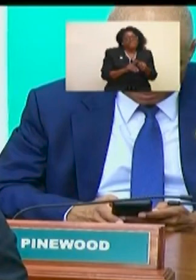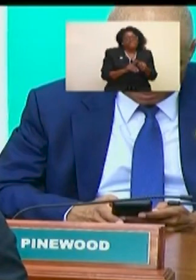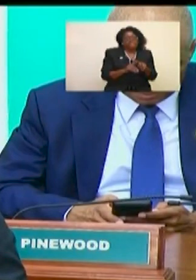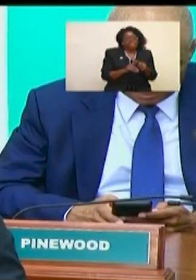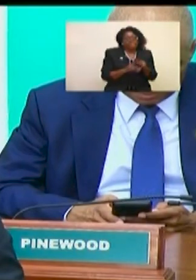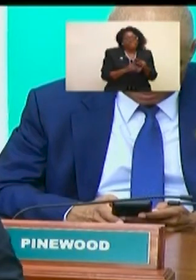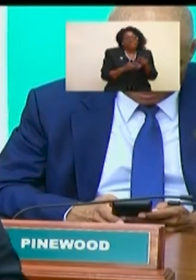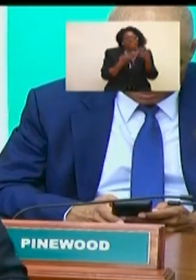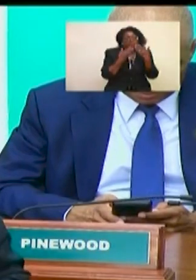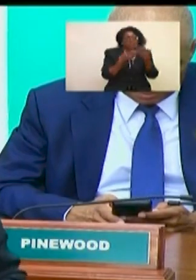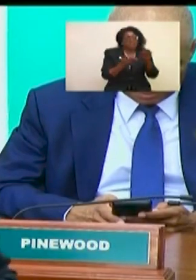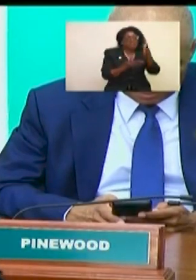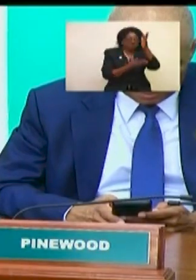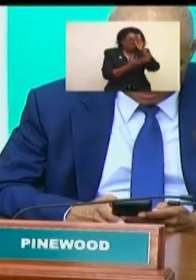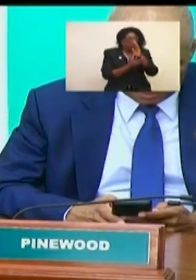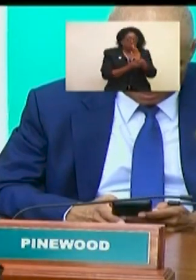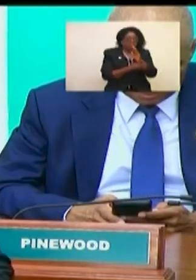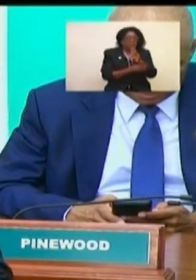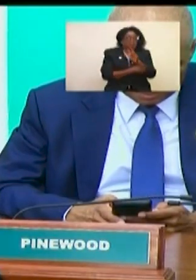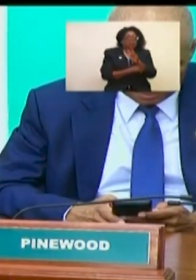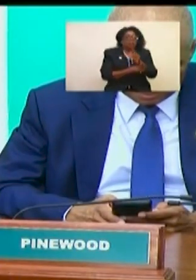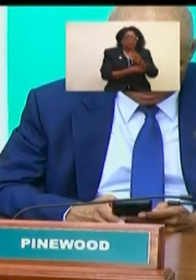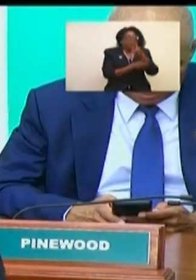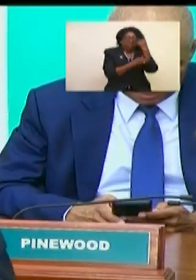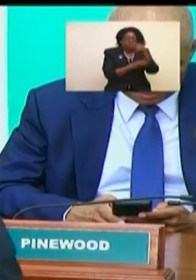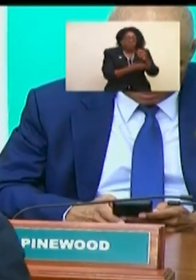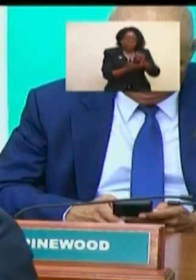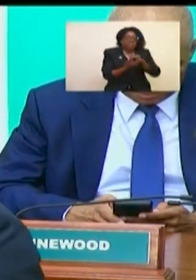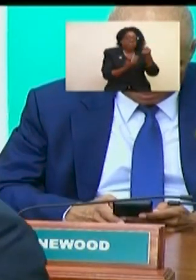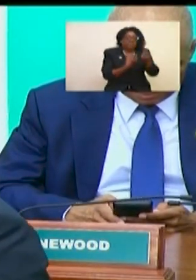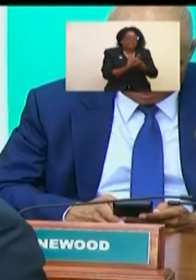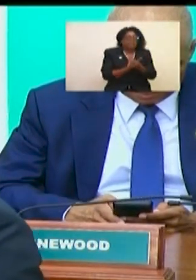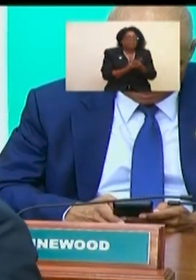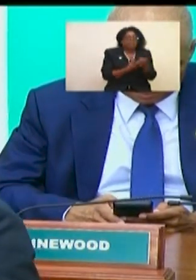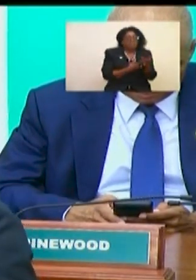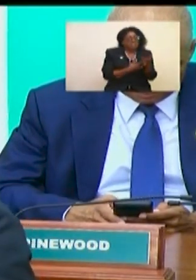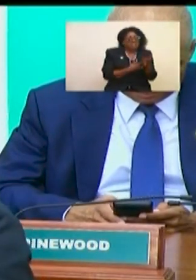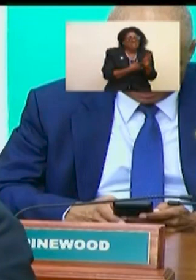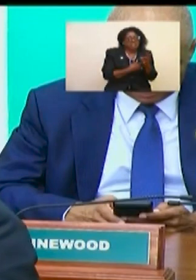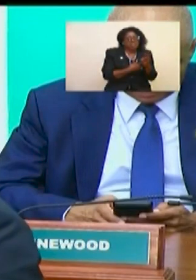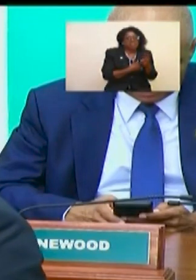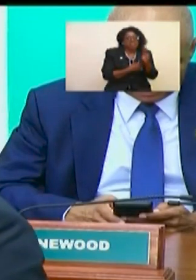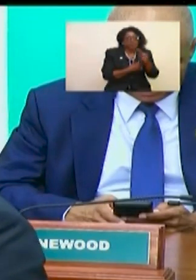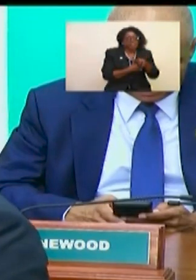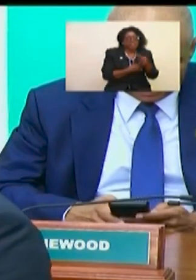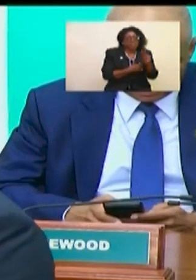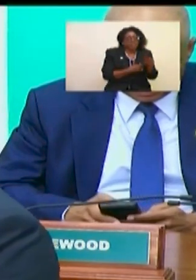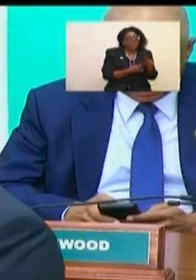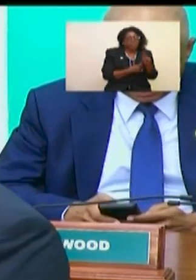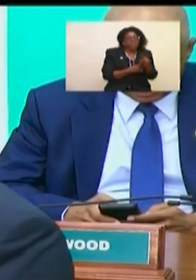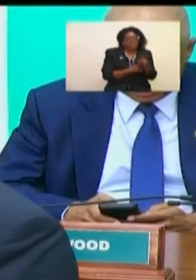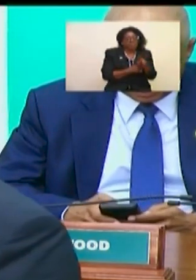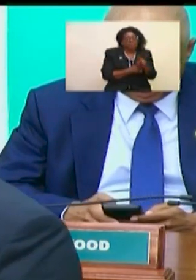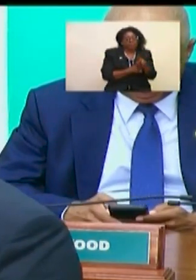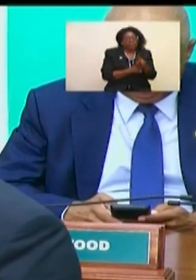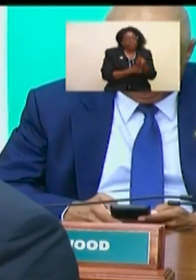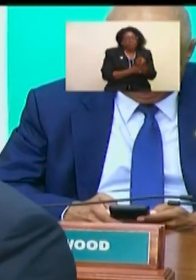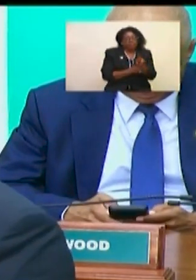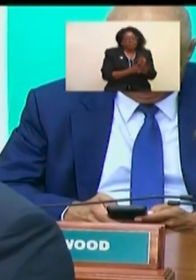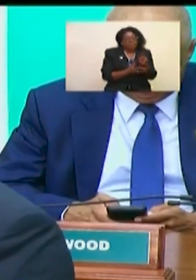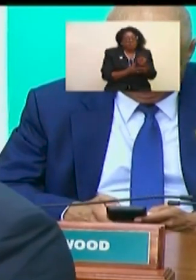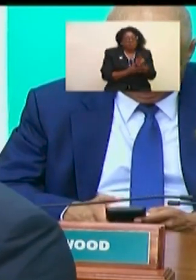thank God for September 16th, 2021. Thank God for